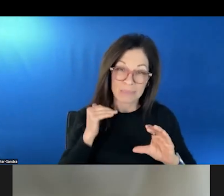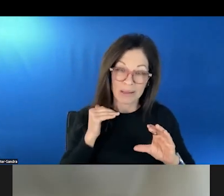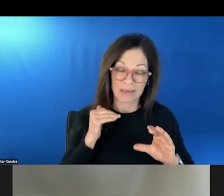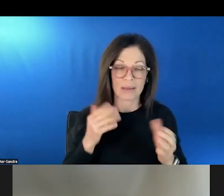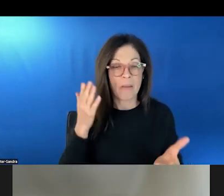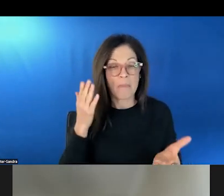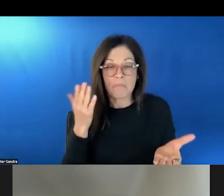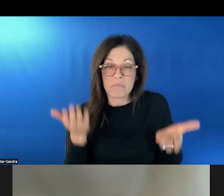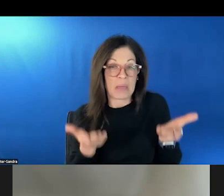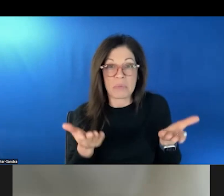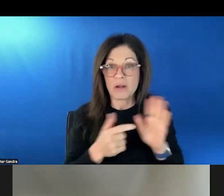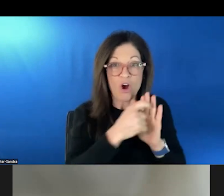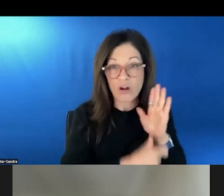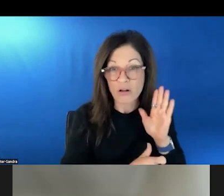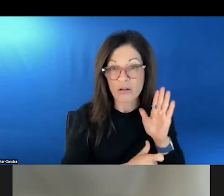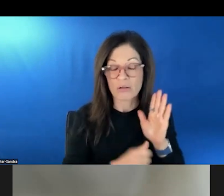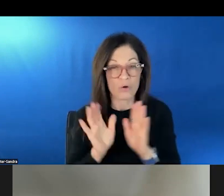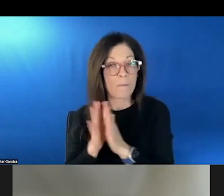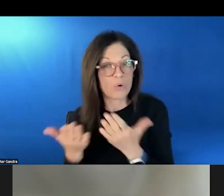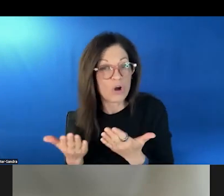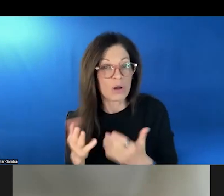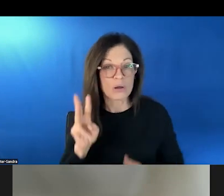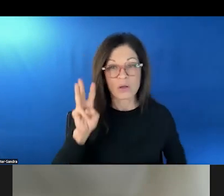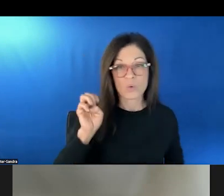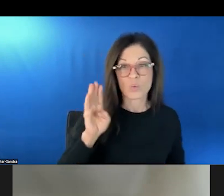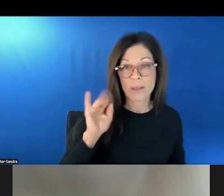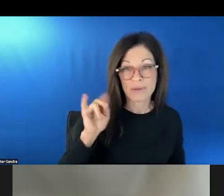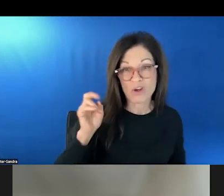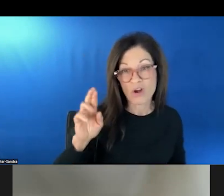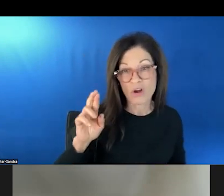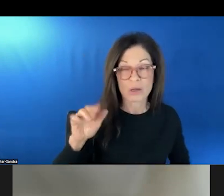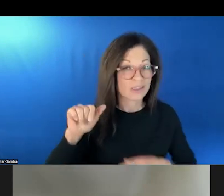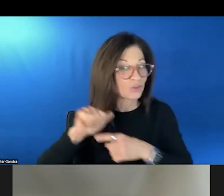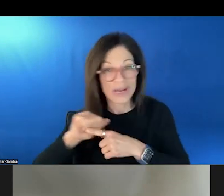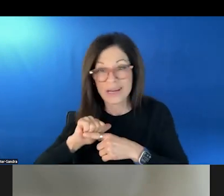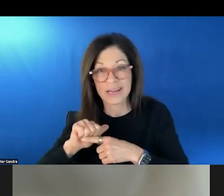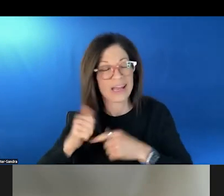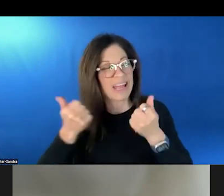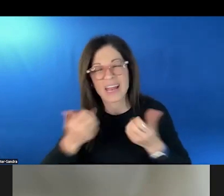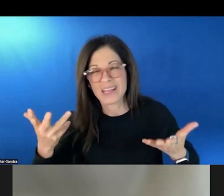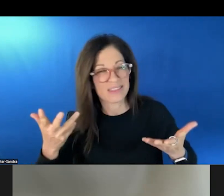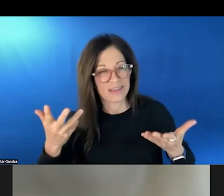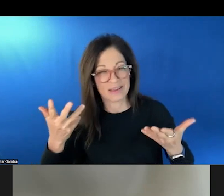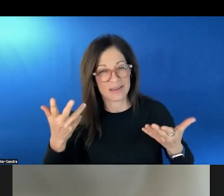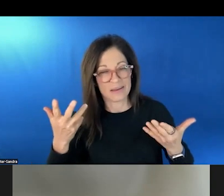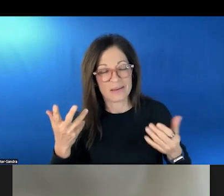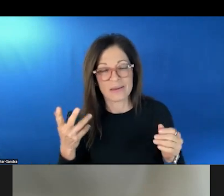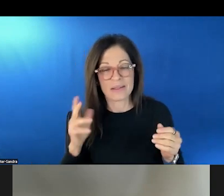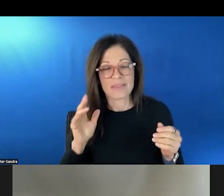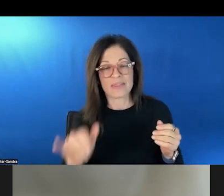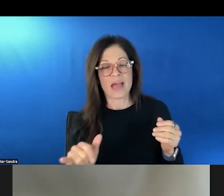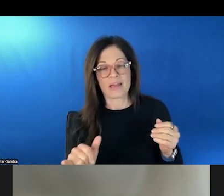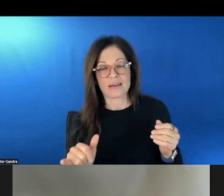an article, a book, a webinar, a training, anything at all that